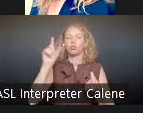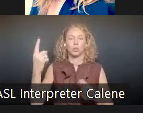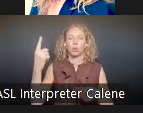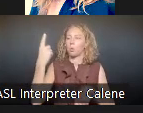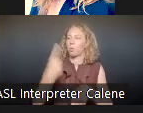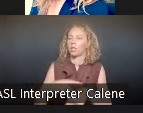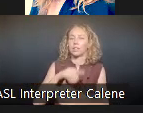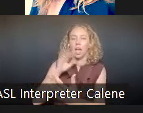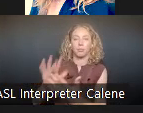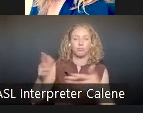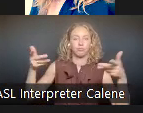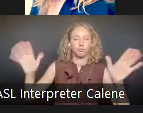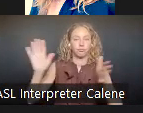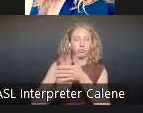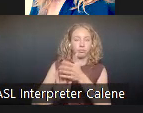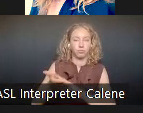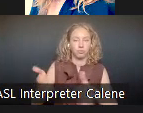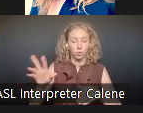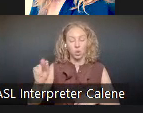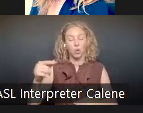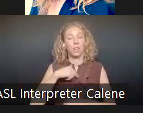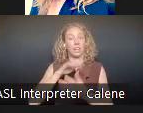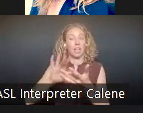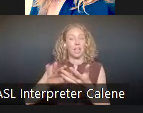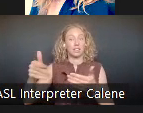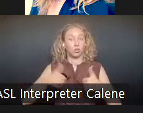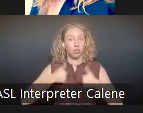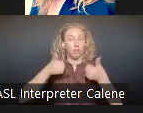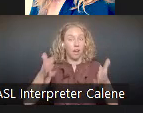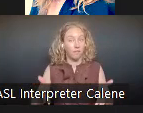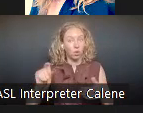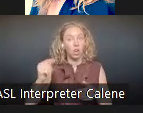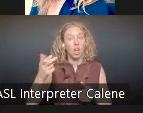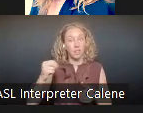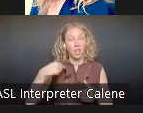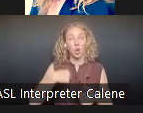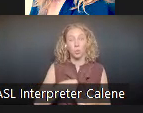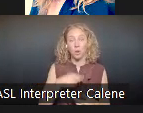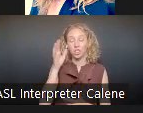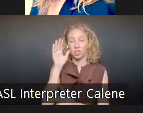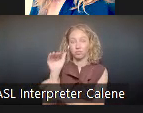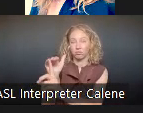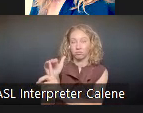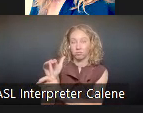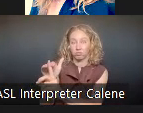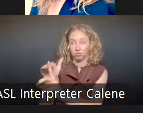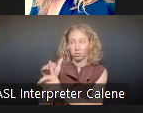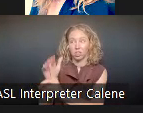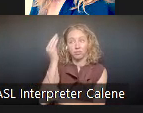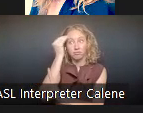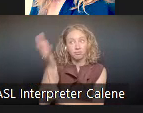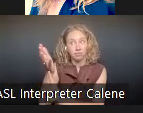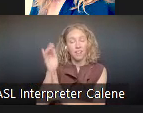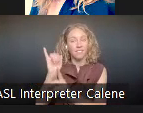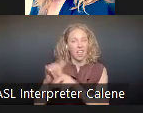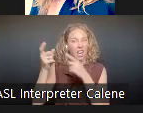recognize that we are contacting a survivor and we are kind of reminding them of a very traumatic time in their